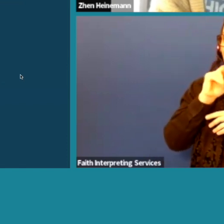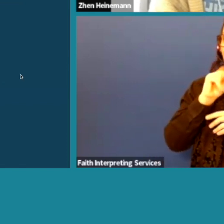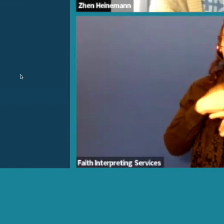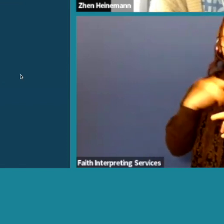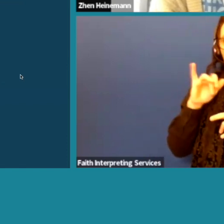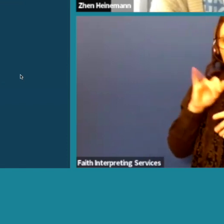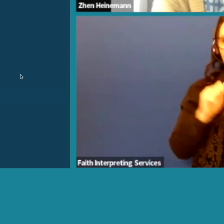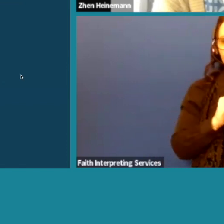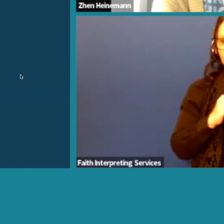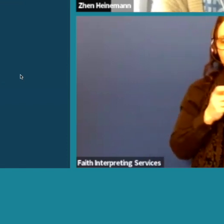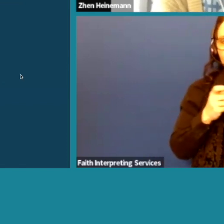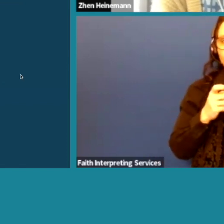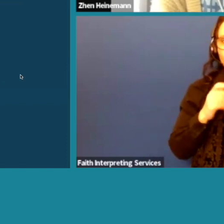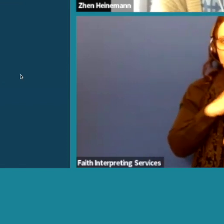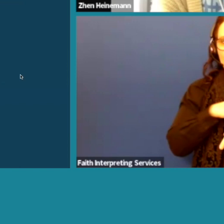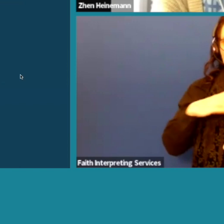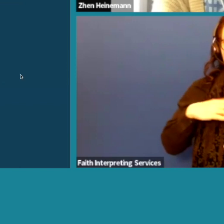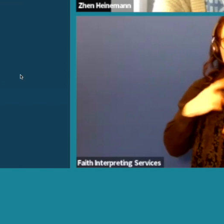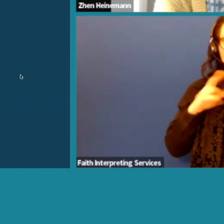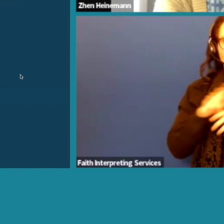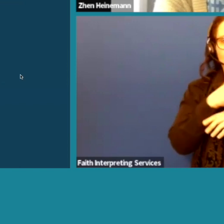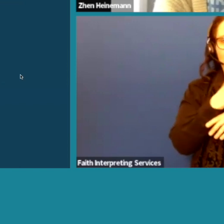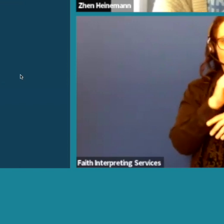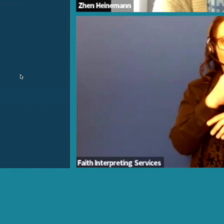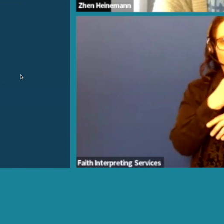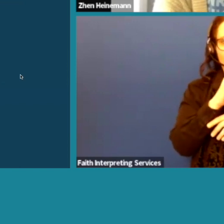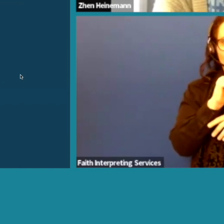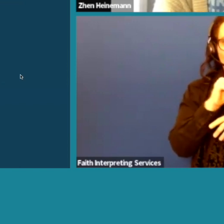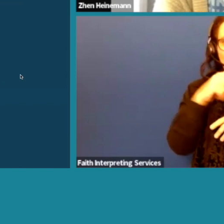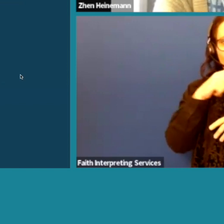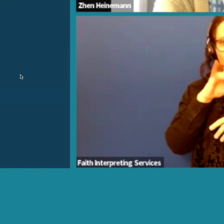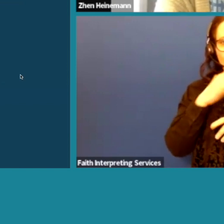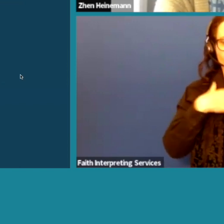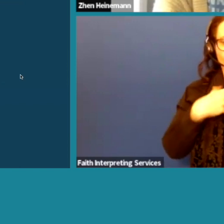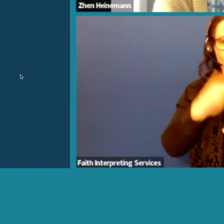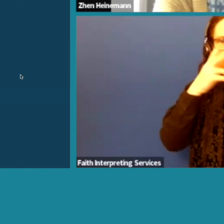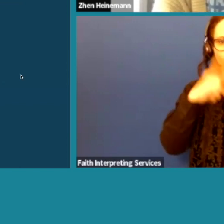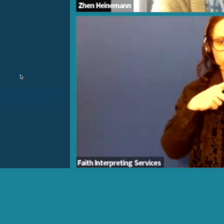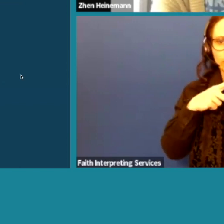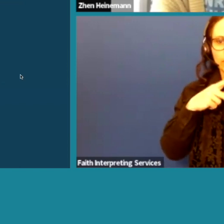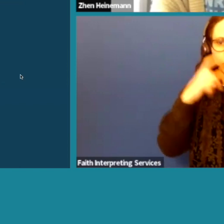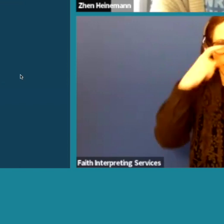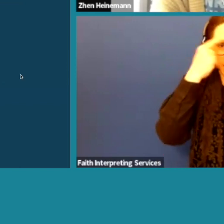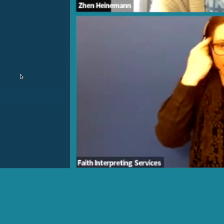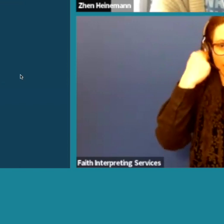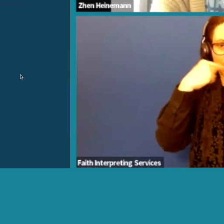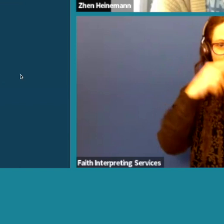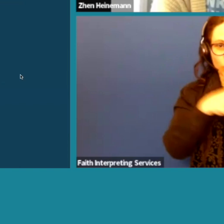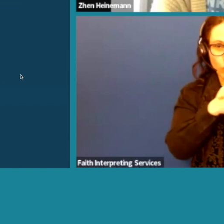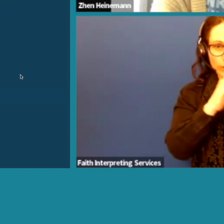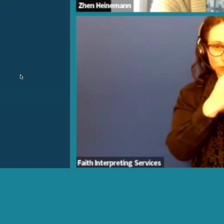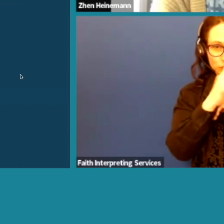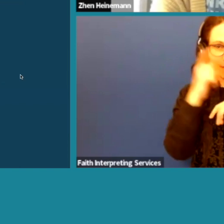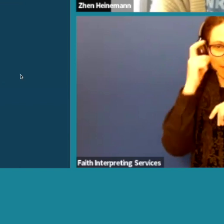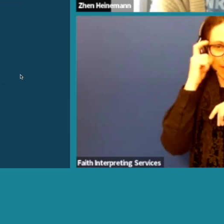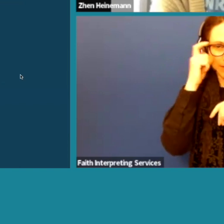I use they, them pronouns, and I am a white person with tortoiseshell glasses, large black headphones, dark dyed hair